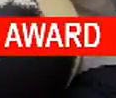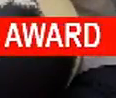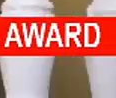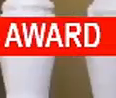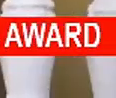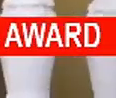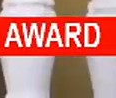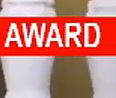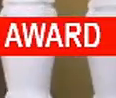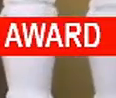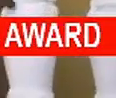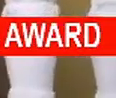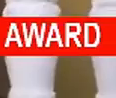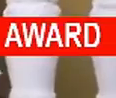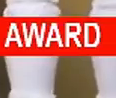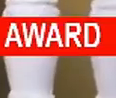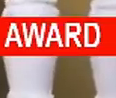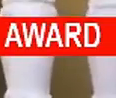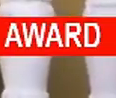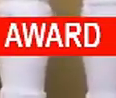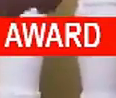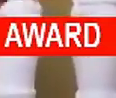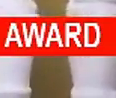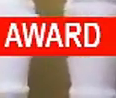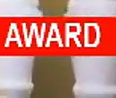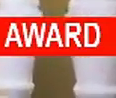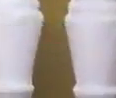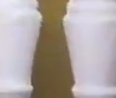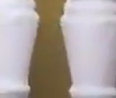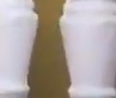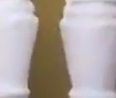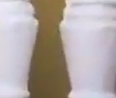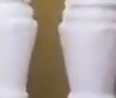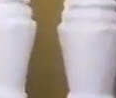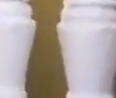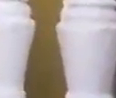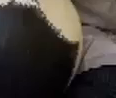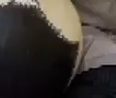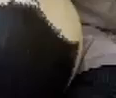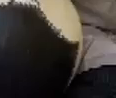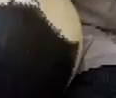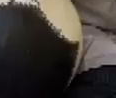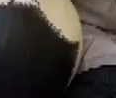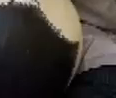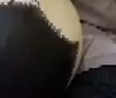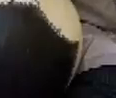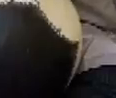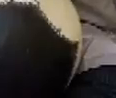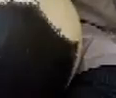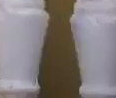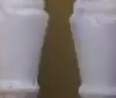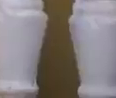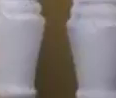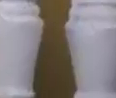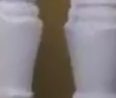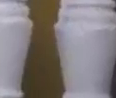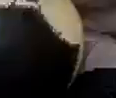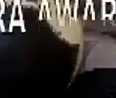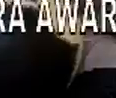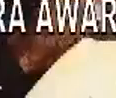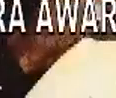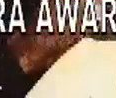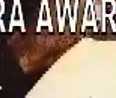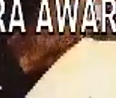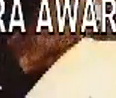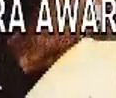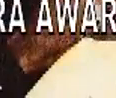boy. Muto nyaade man nin kolko. Sila koto wakata sate koto. Prince Kuyatele Mamanta nan entertainment. Wala be bemba kala